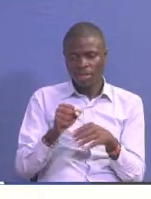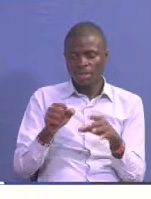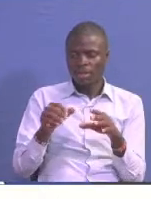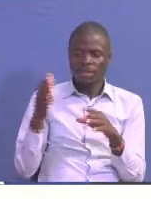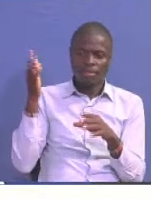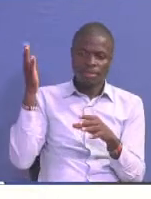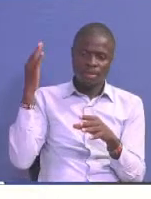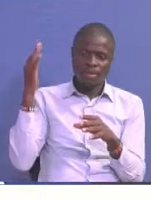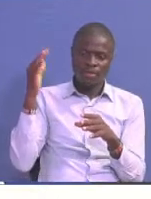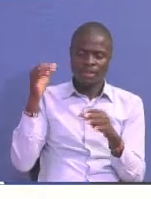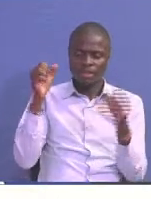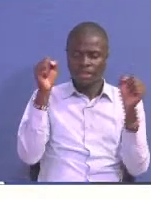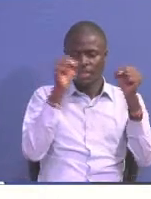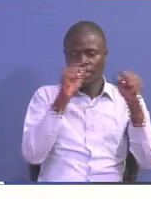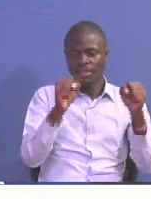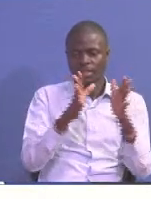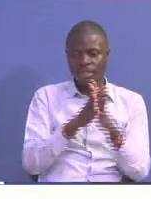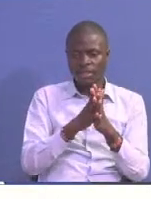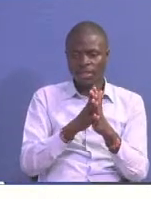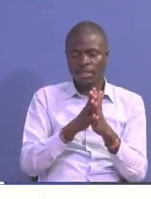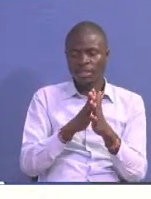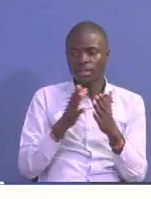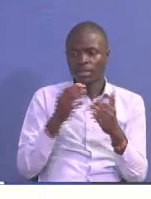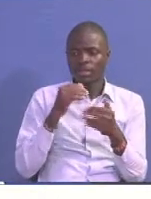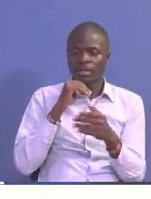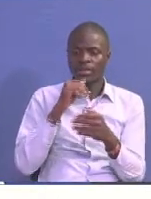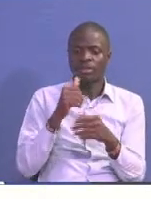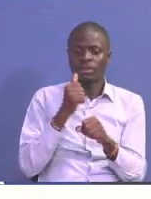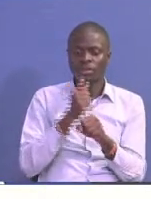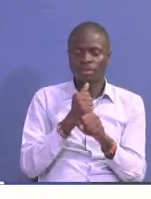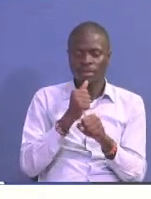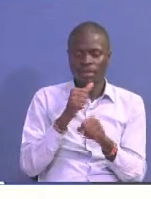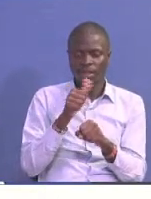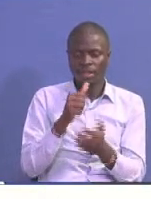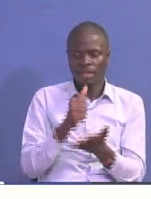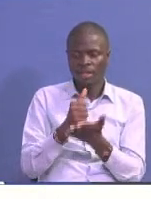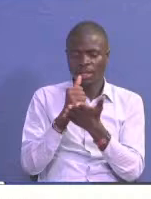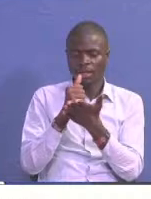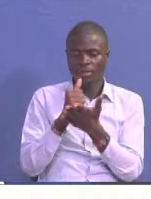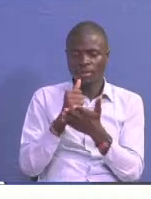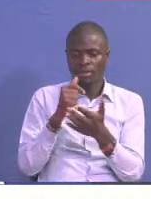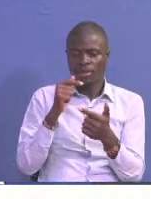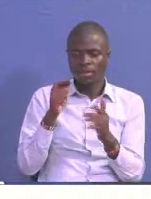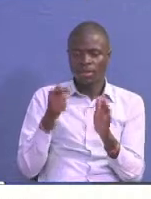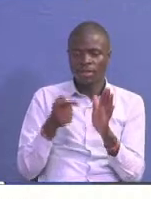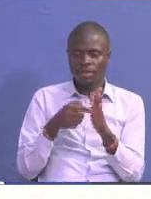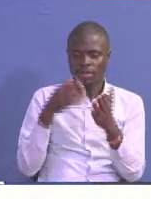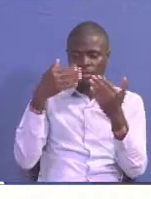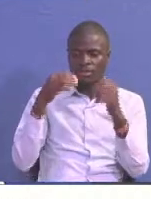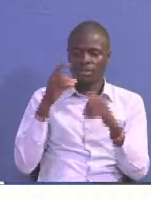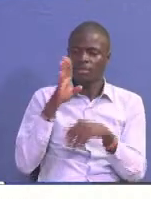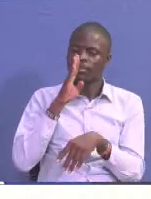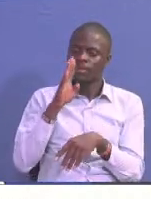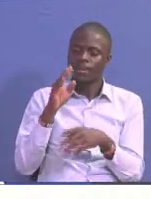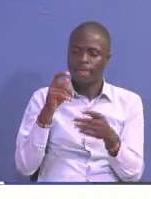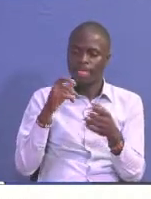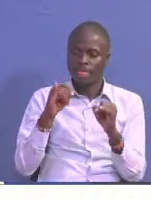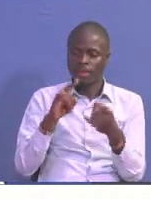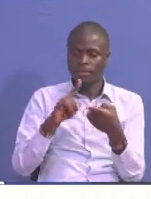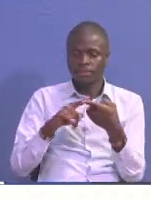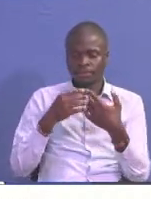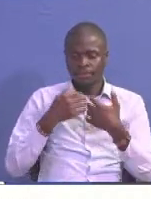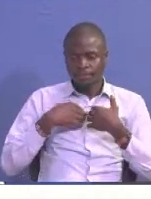outdated type of systems, then you are not being very helpful. The university should always try to put